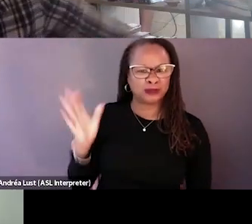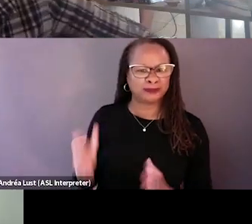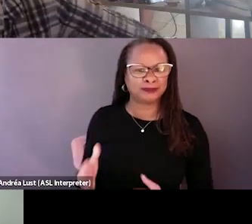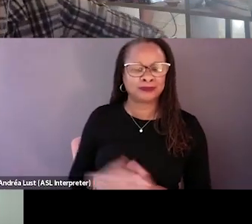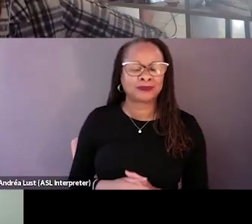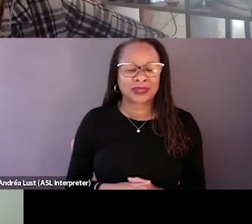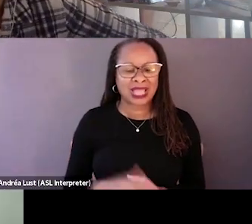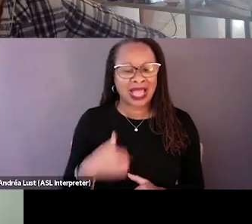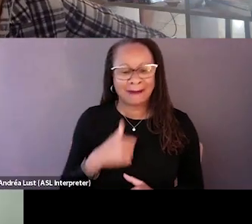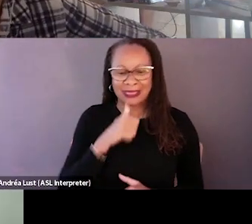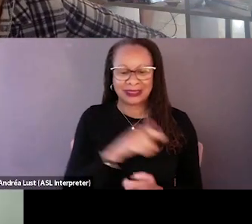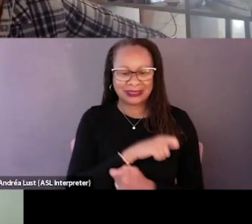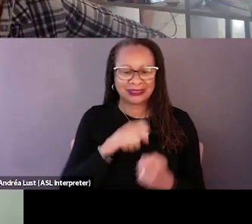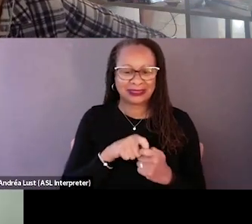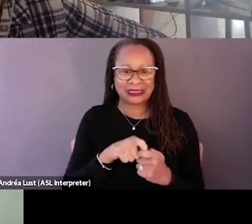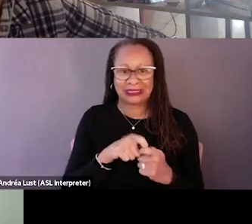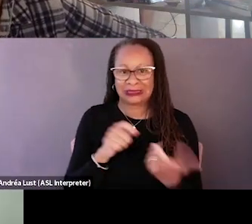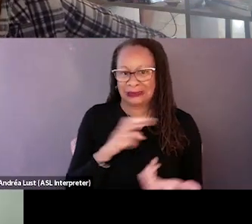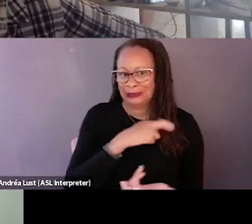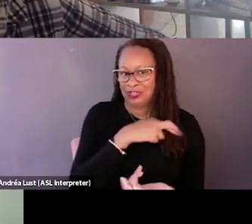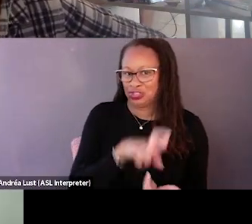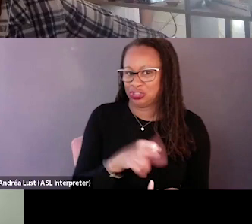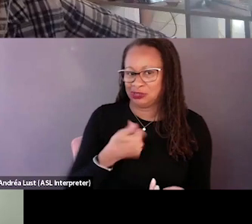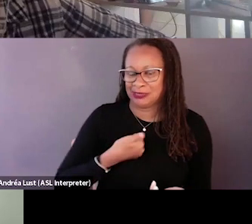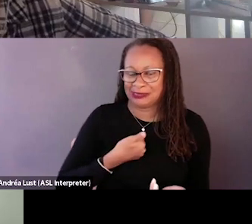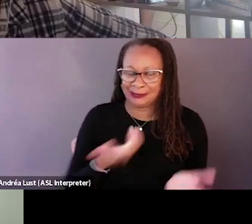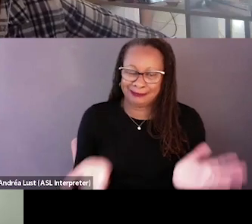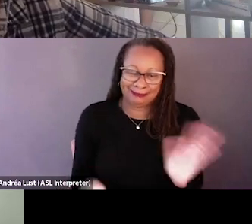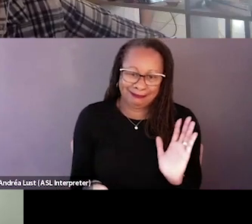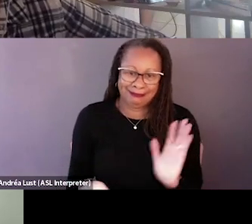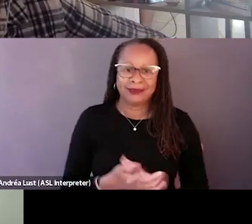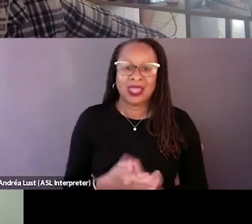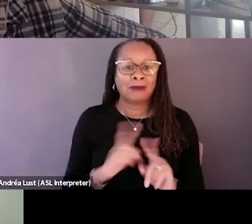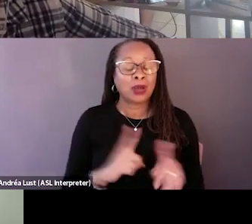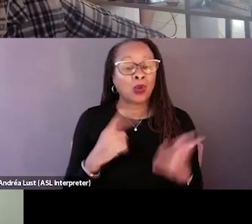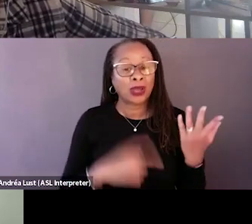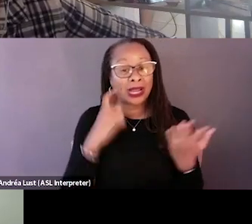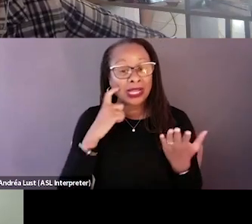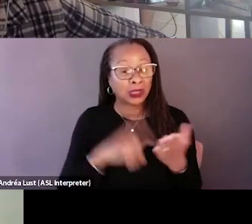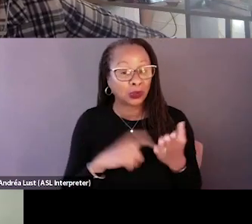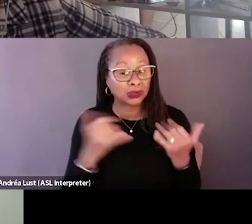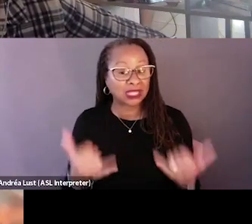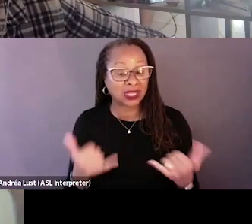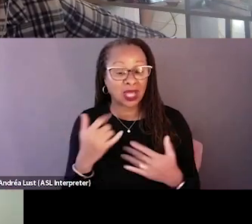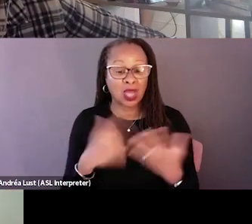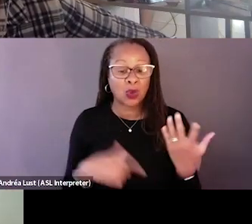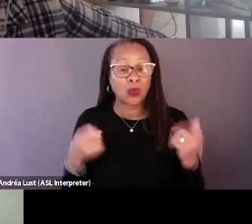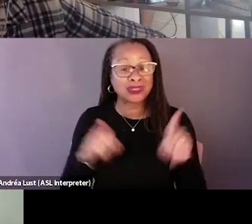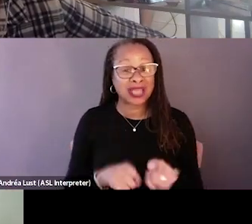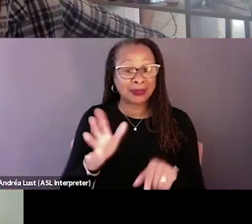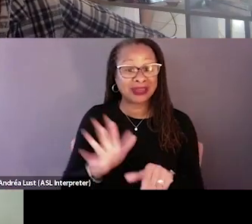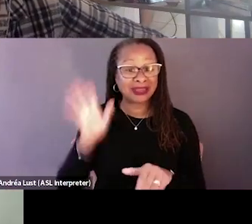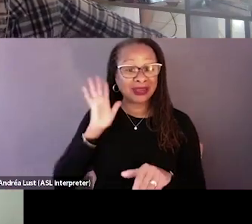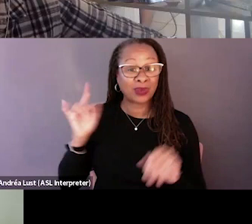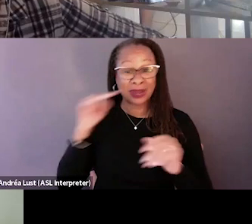not particularly religious, but what I noted now is what was going